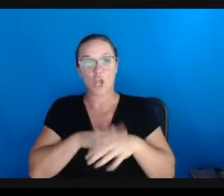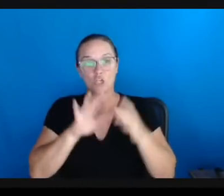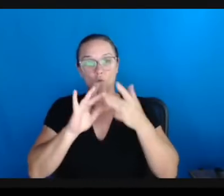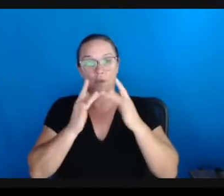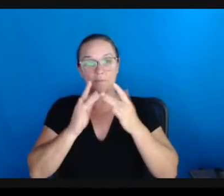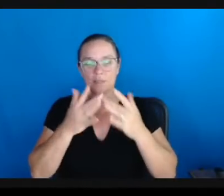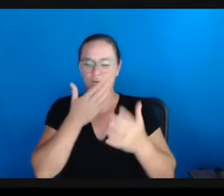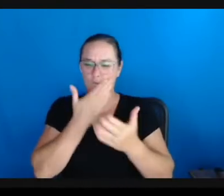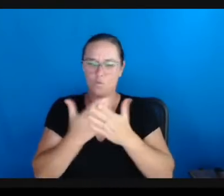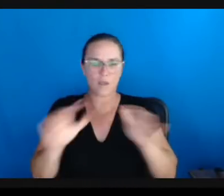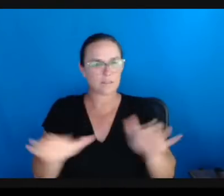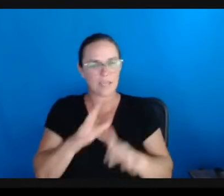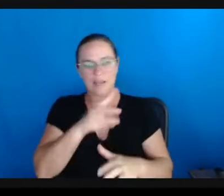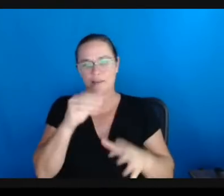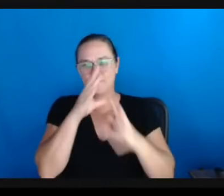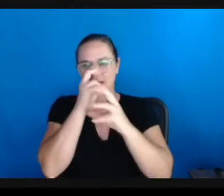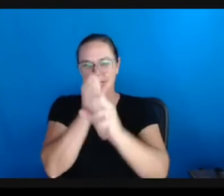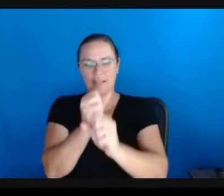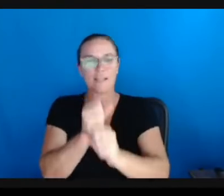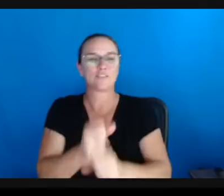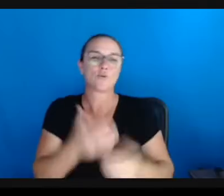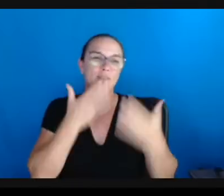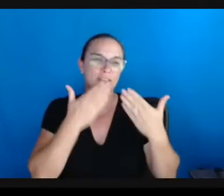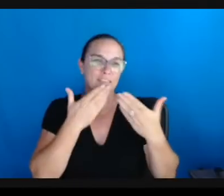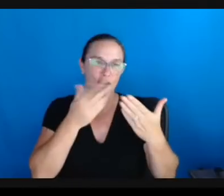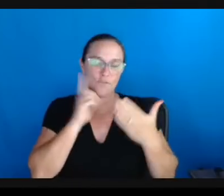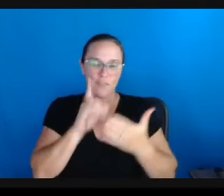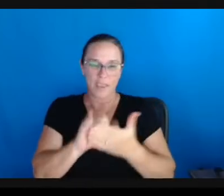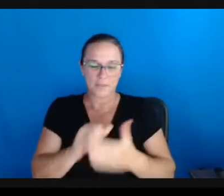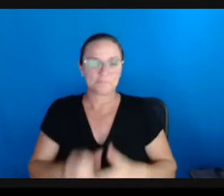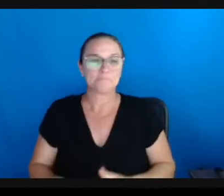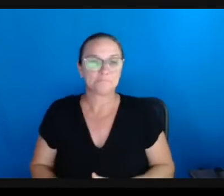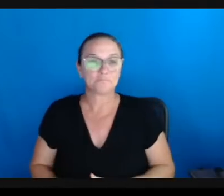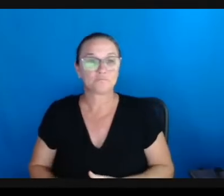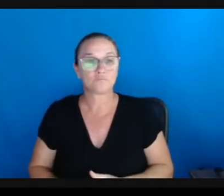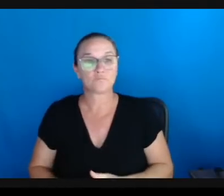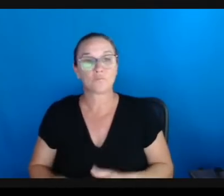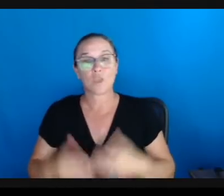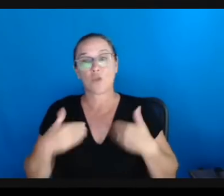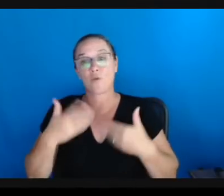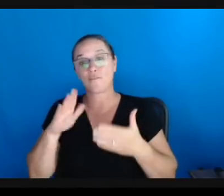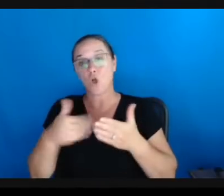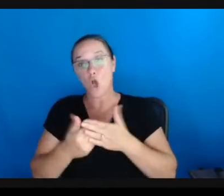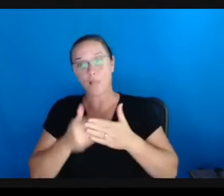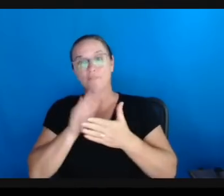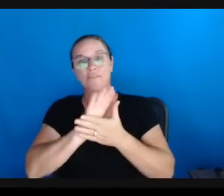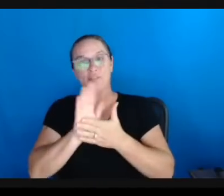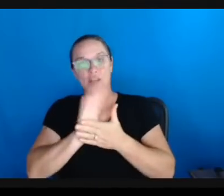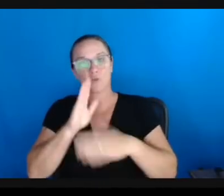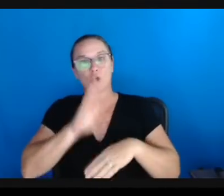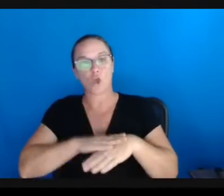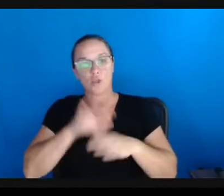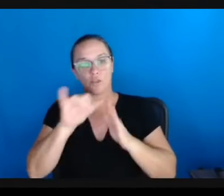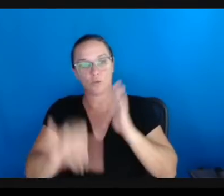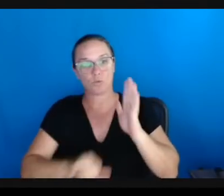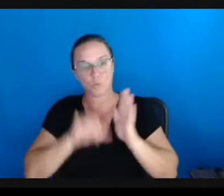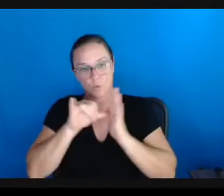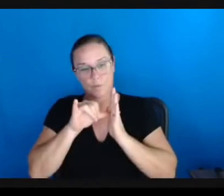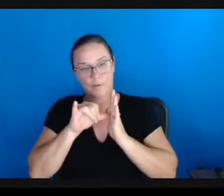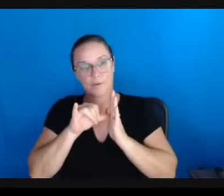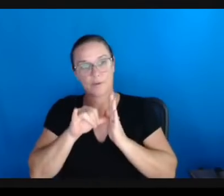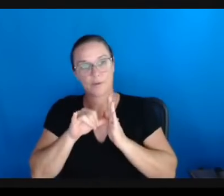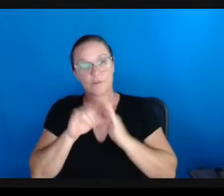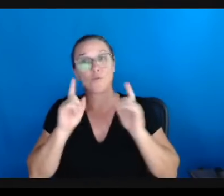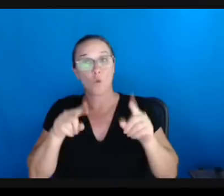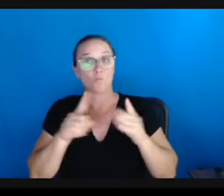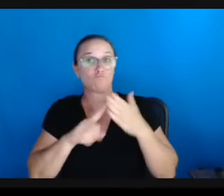and absolutely fascinating. So thank you, Robin, for that. We do have all those videos on our YouTube, so check it